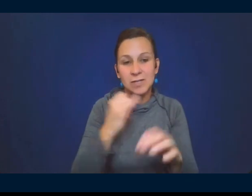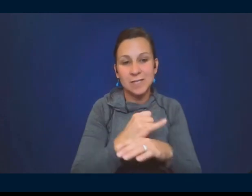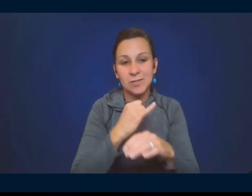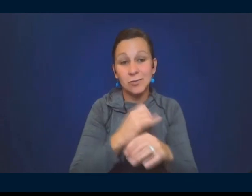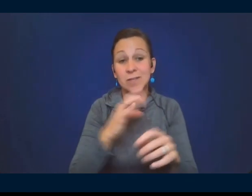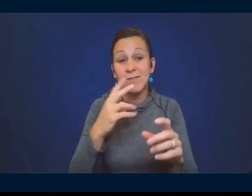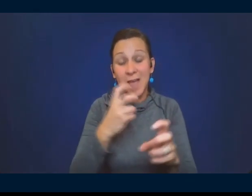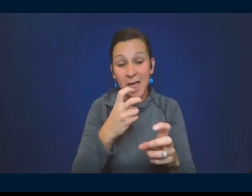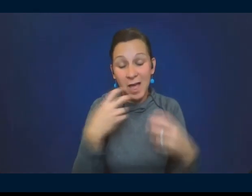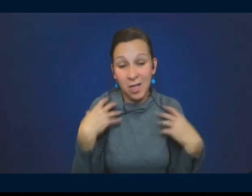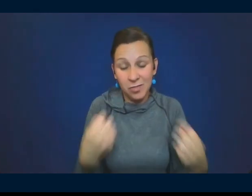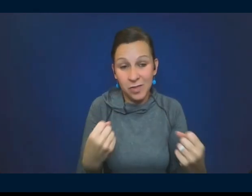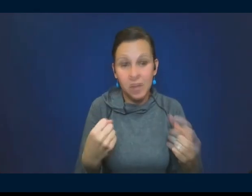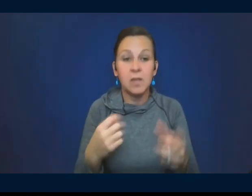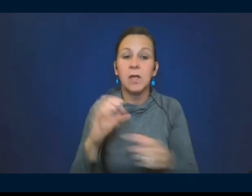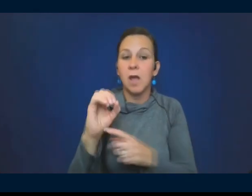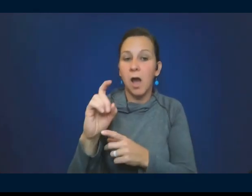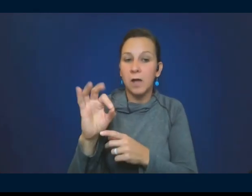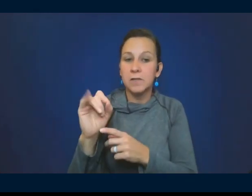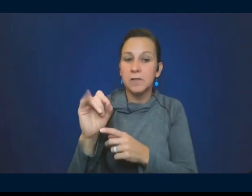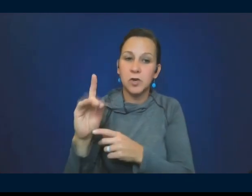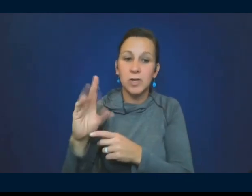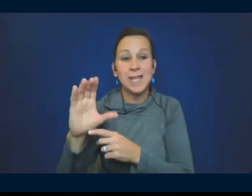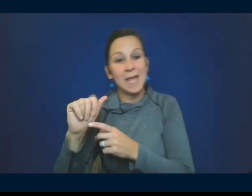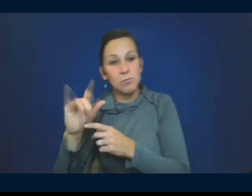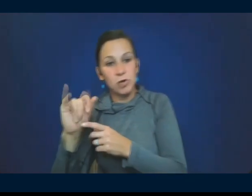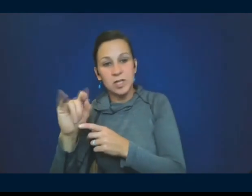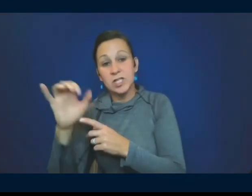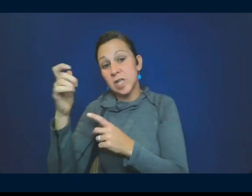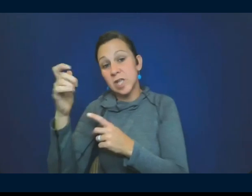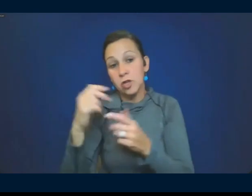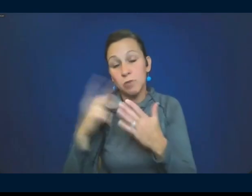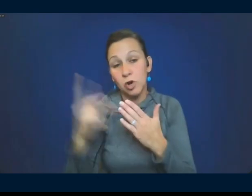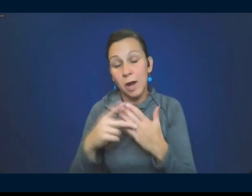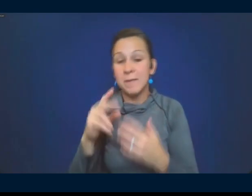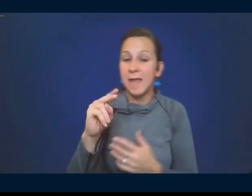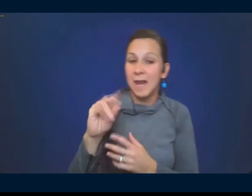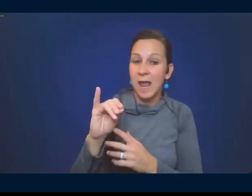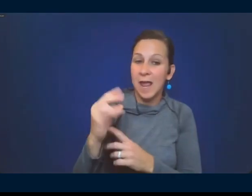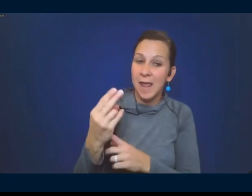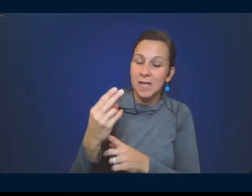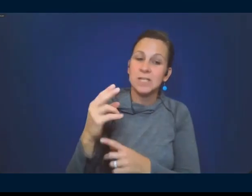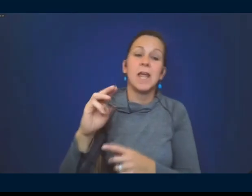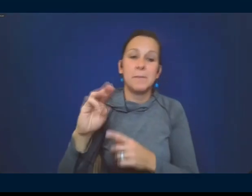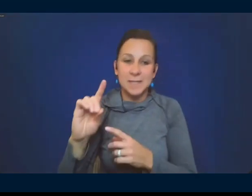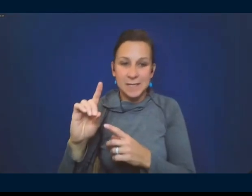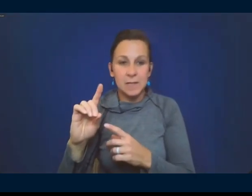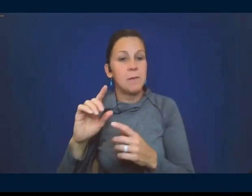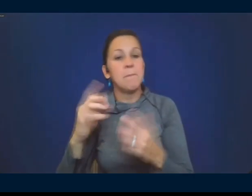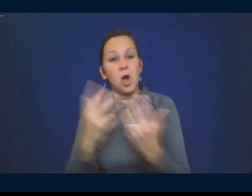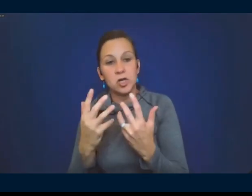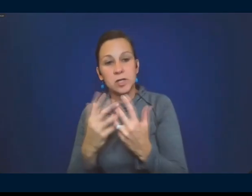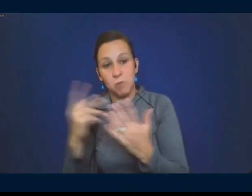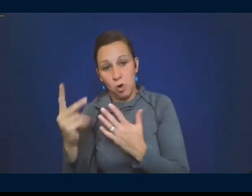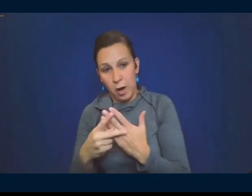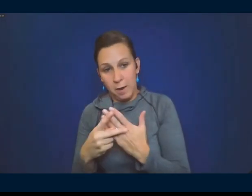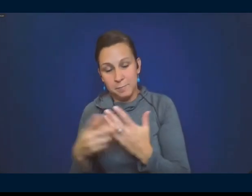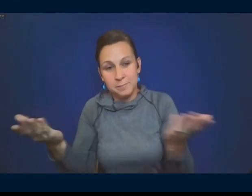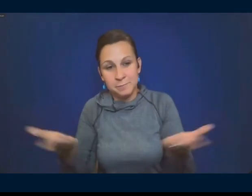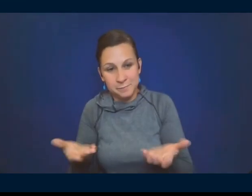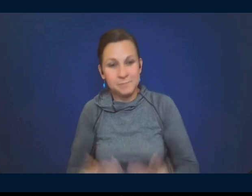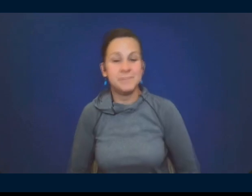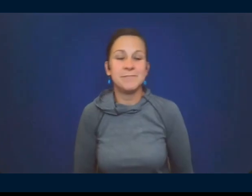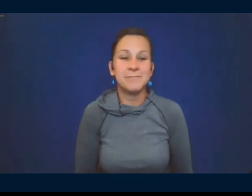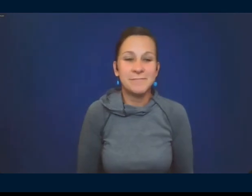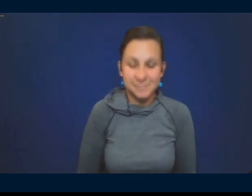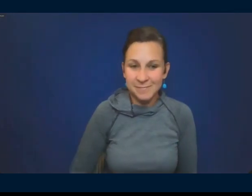Oxford, Cambridge, OxCam Scholars Program, and the NIH MD PhD Partnership Program. Please. Thank you for